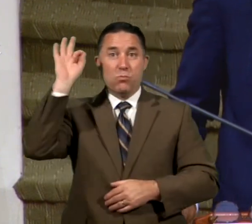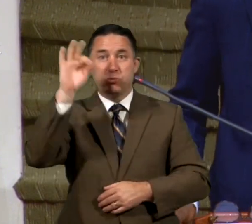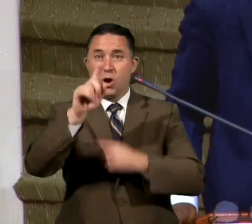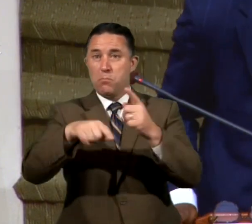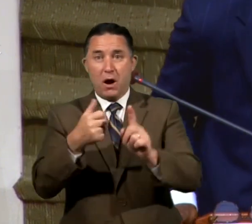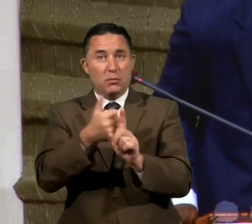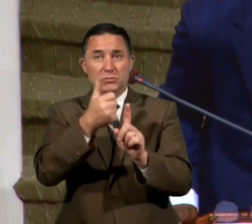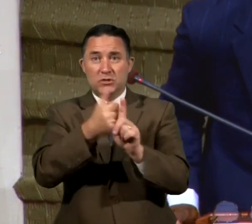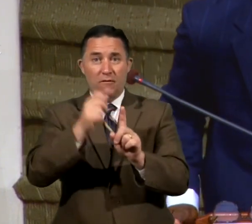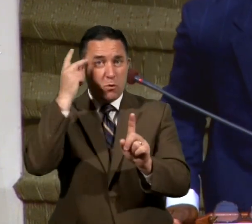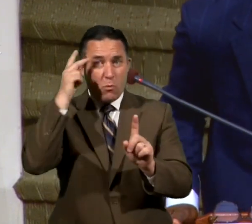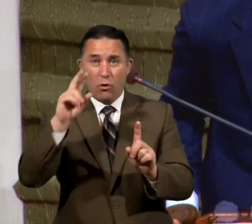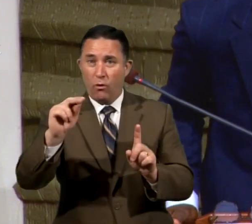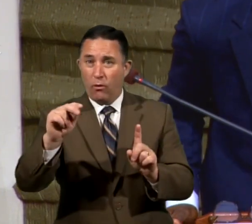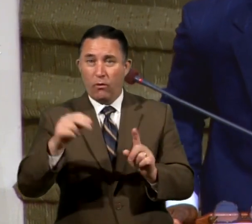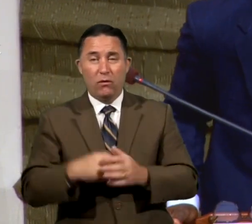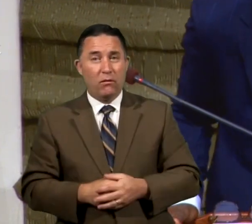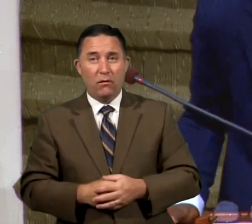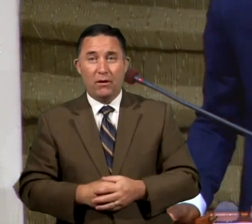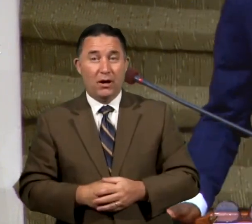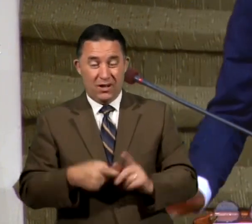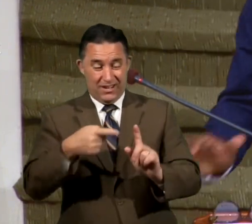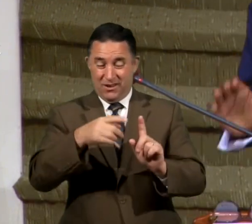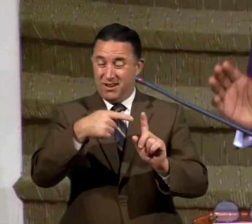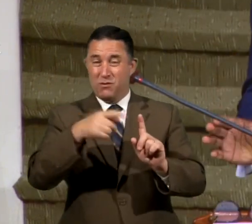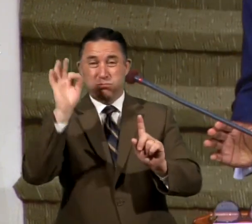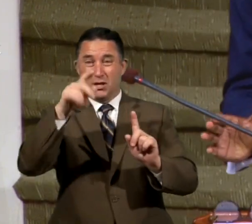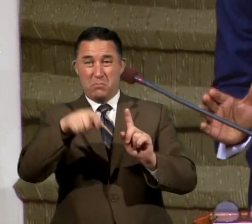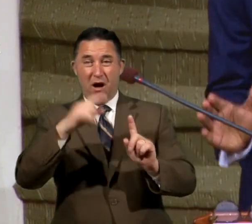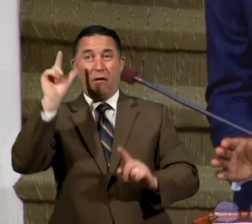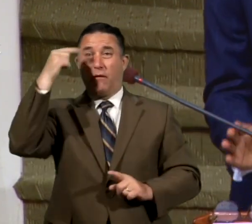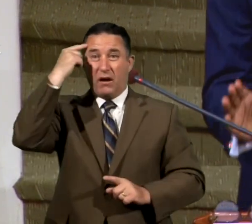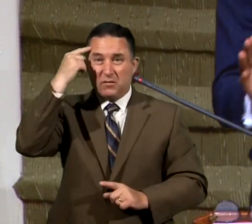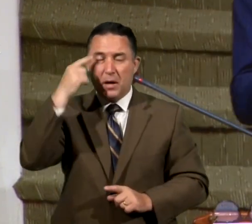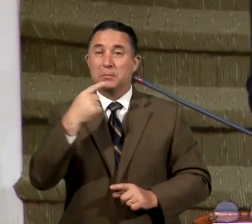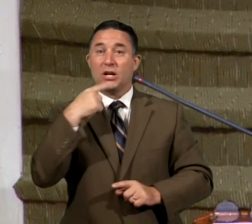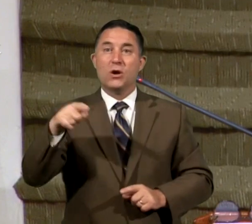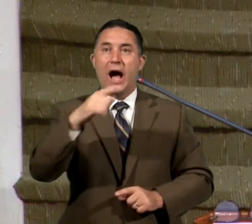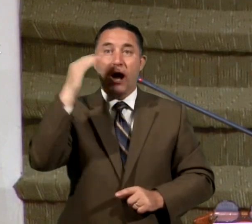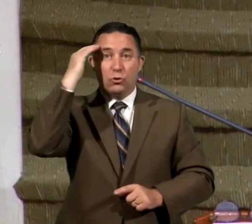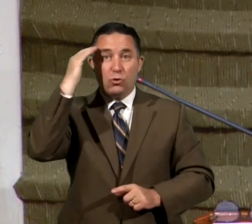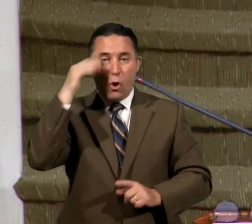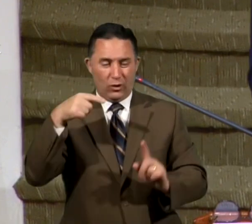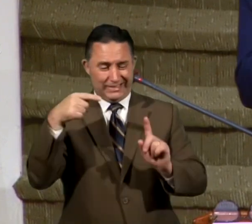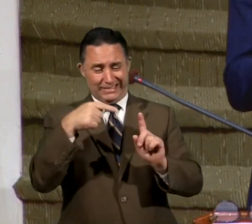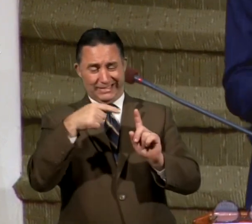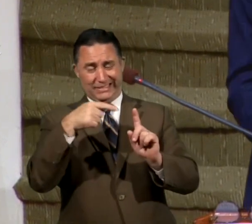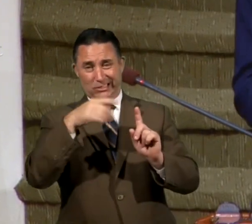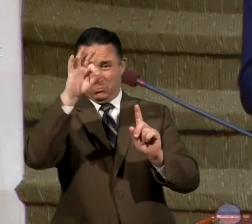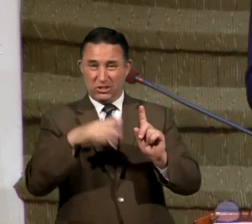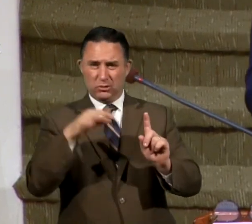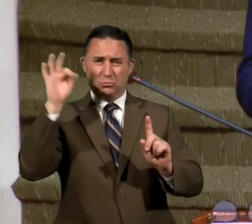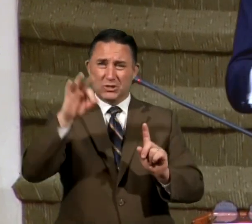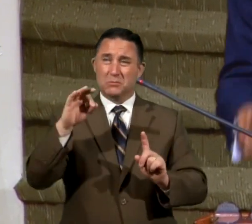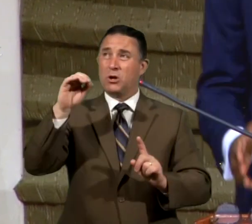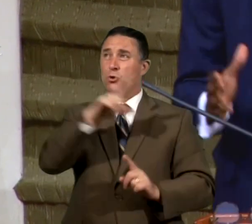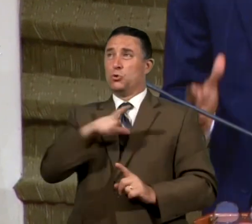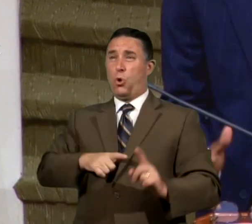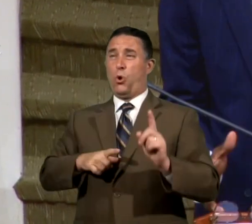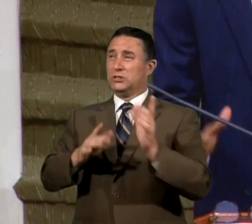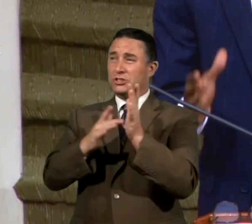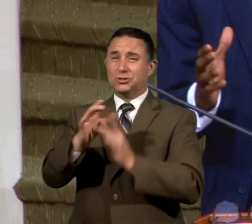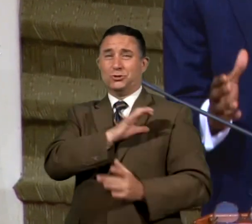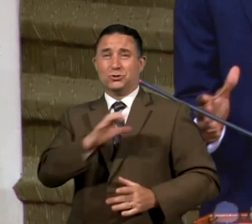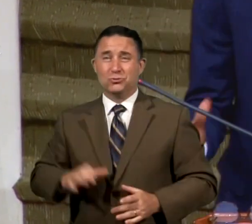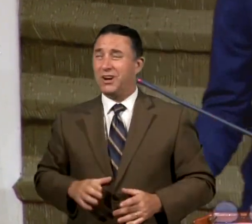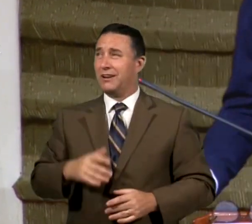about himself. He wasn't preaching about his government. I'm trying to tell you, I know that he was preaching about the lovely Lord Jesus